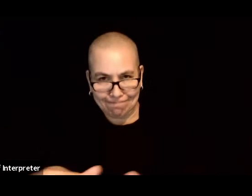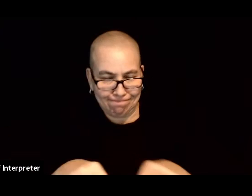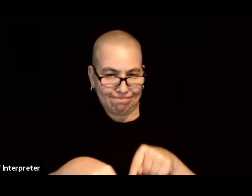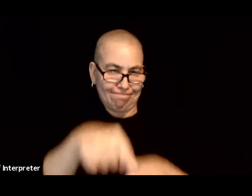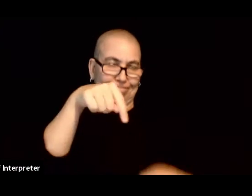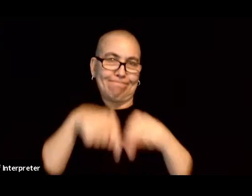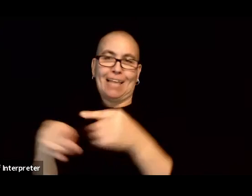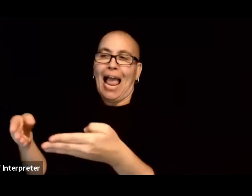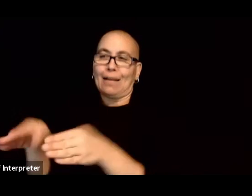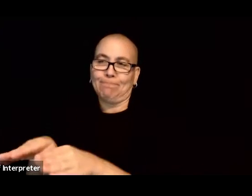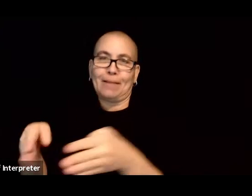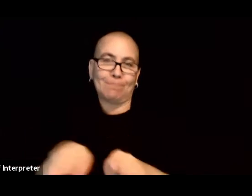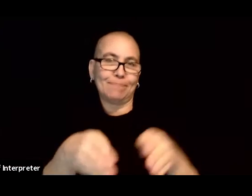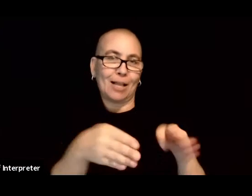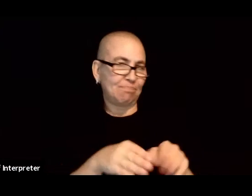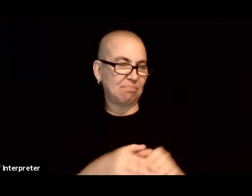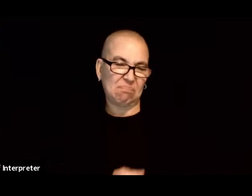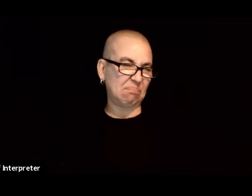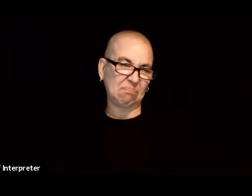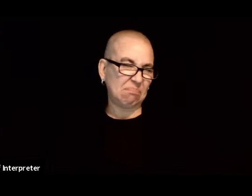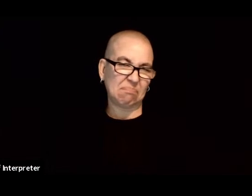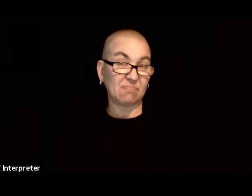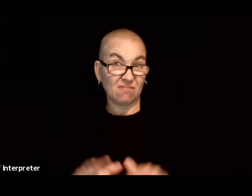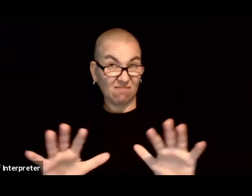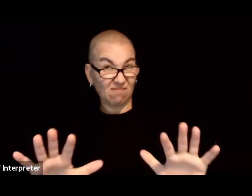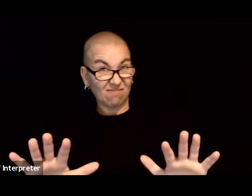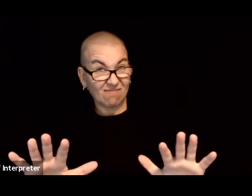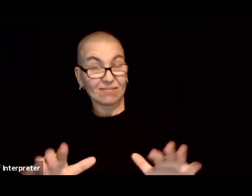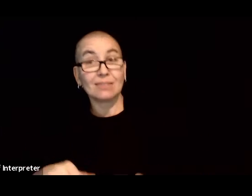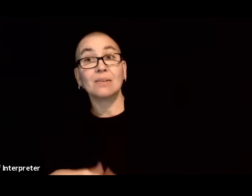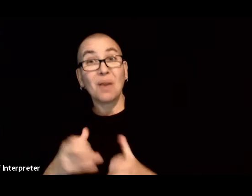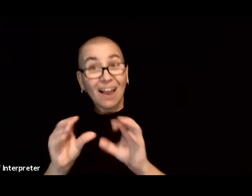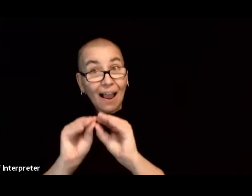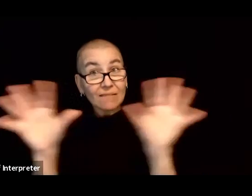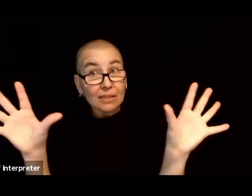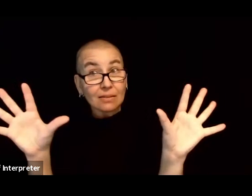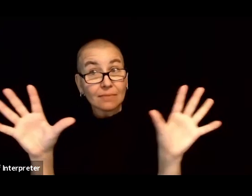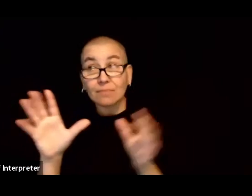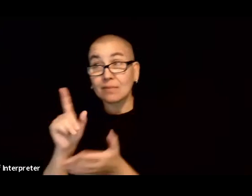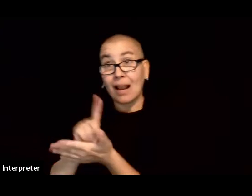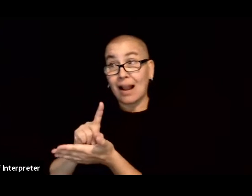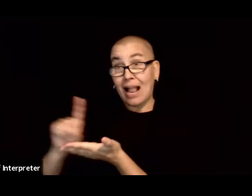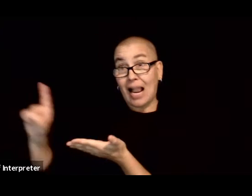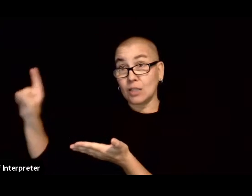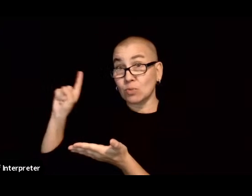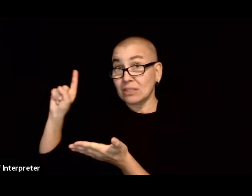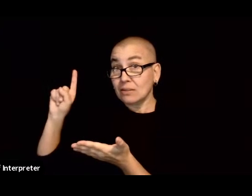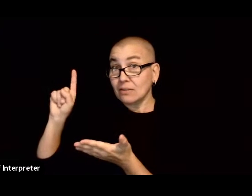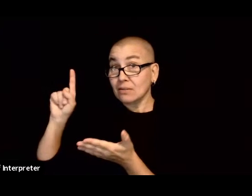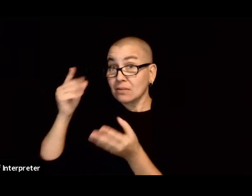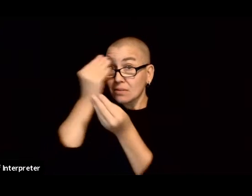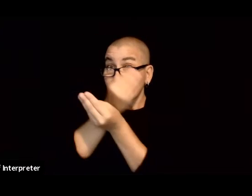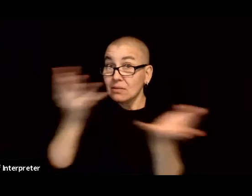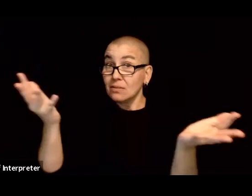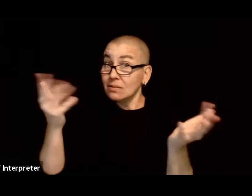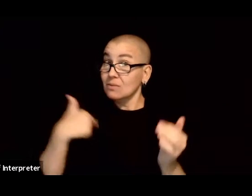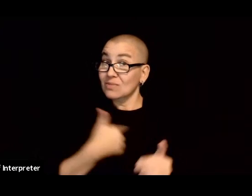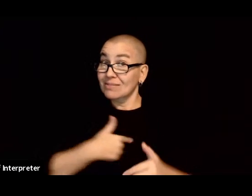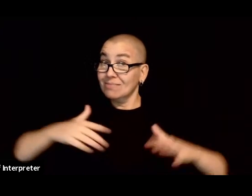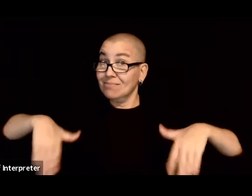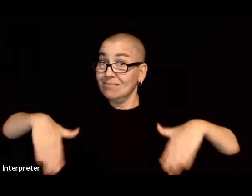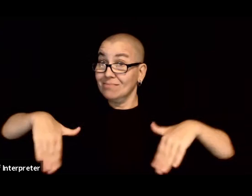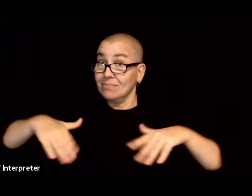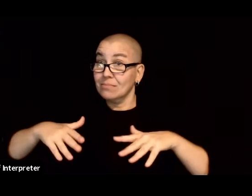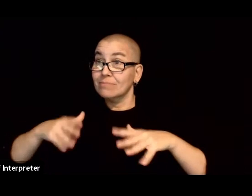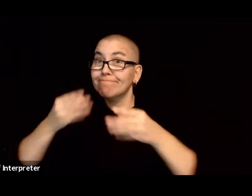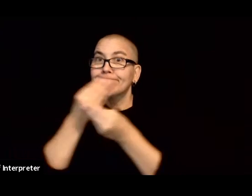on what was announced last week really did not increase restaurant capacity, but it did create more seating